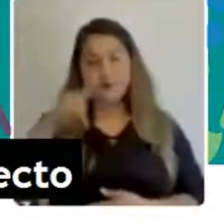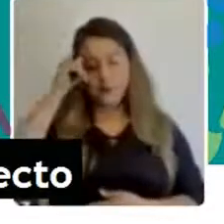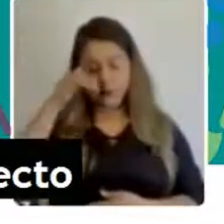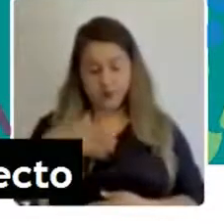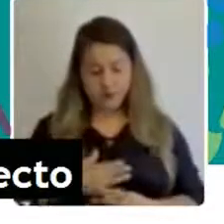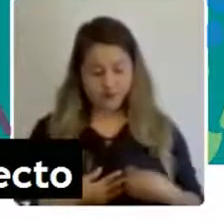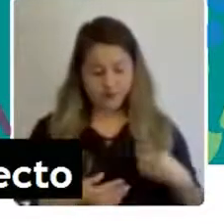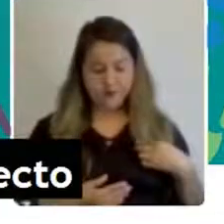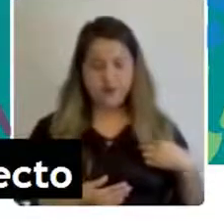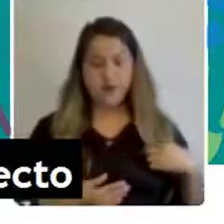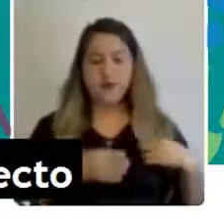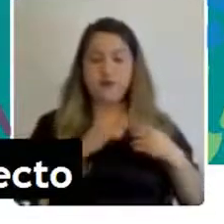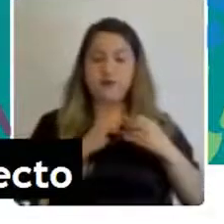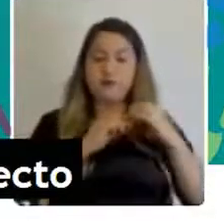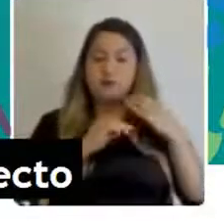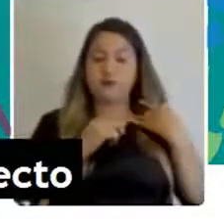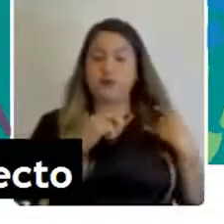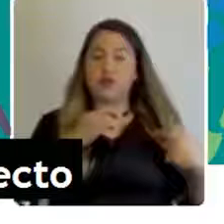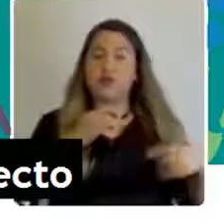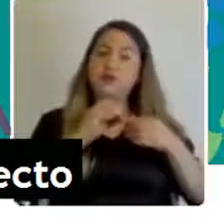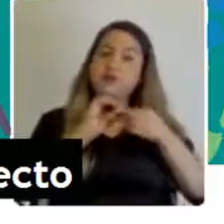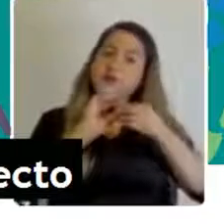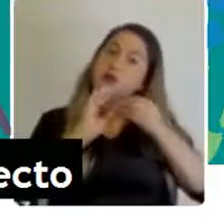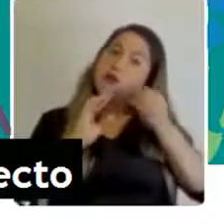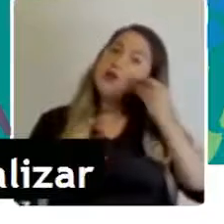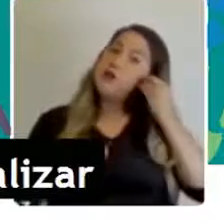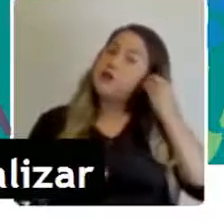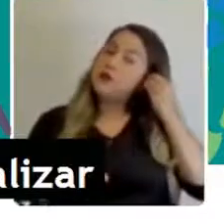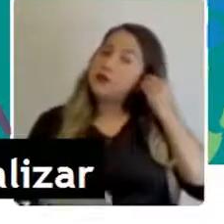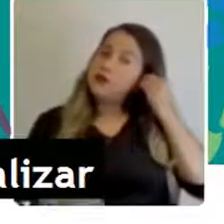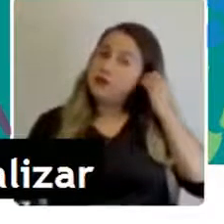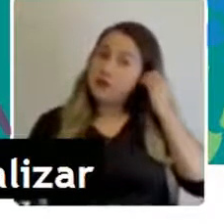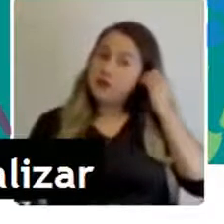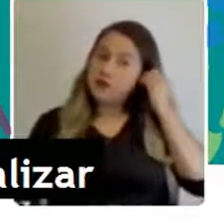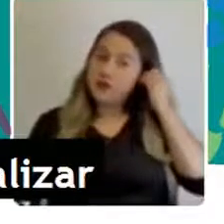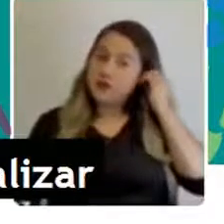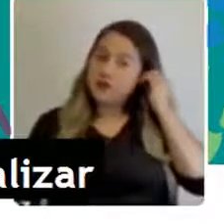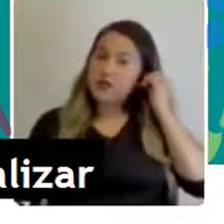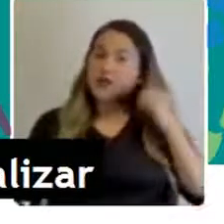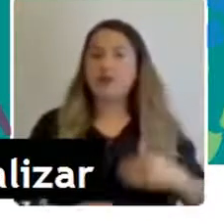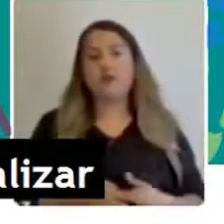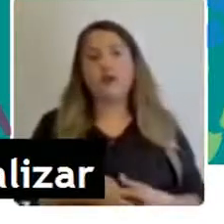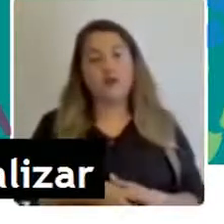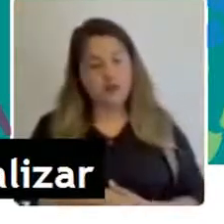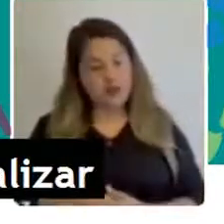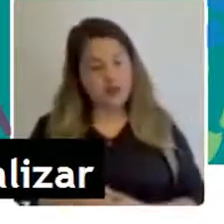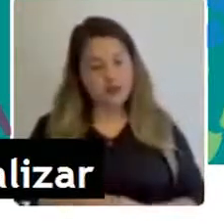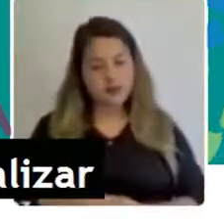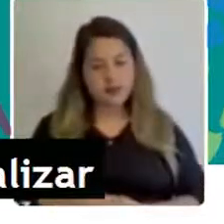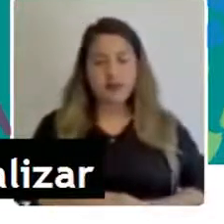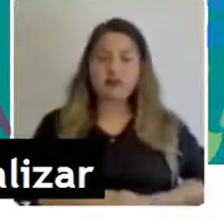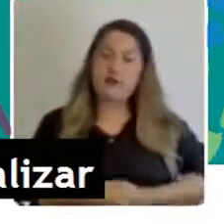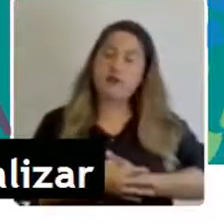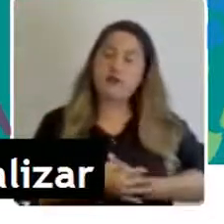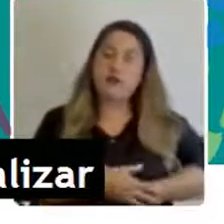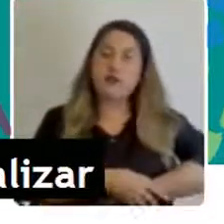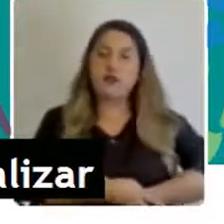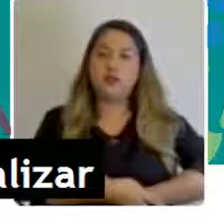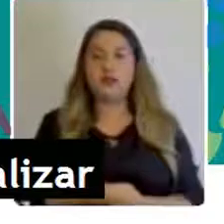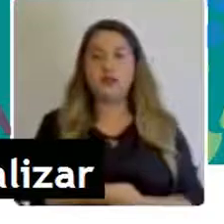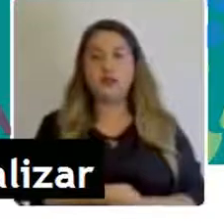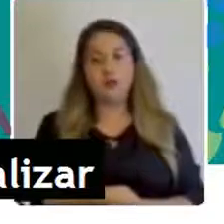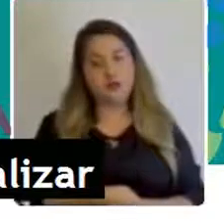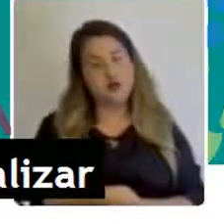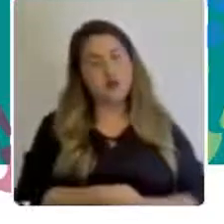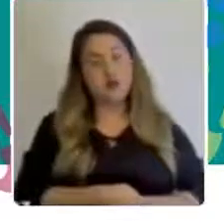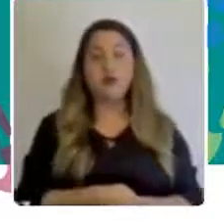that Dino mentioned too. So I won't spend too much time speaking about this, but I think one of the really important things that we need